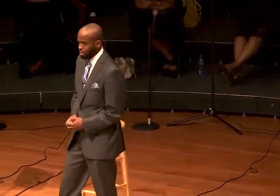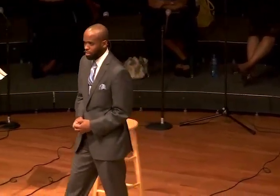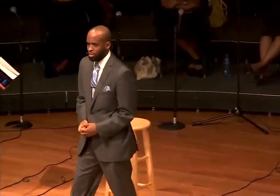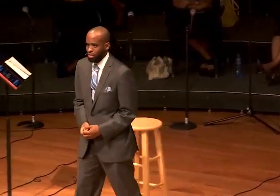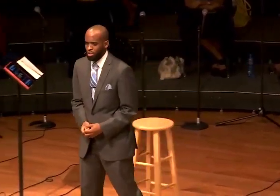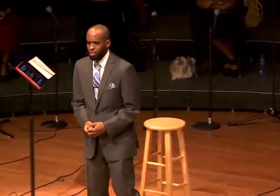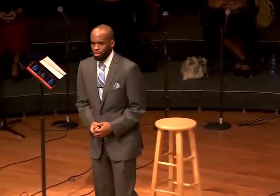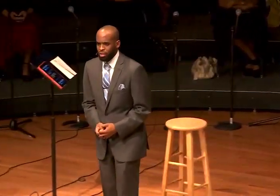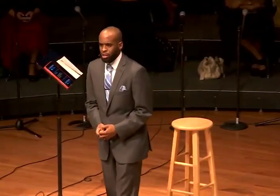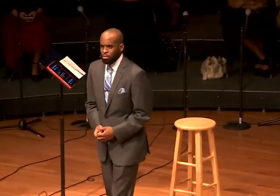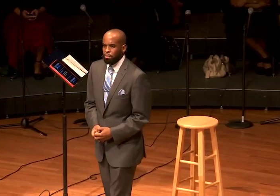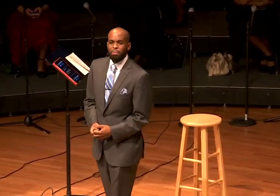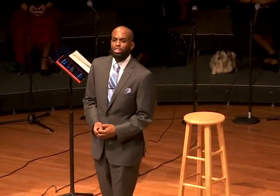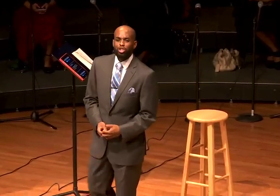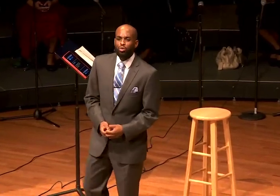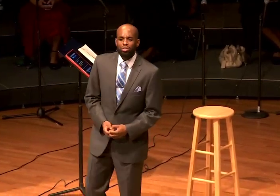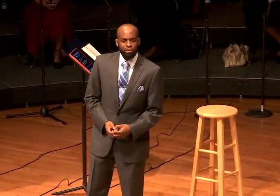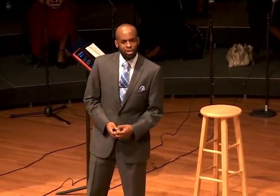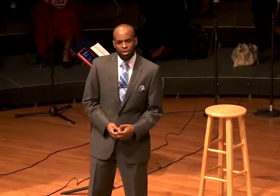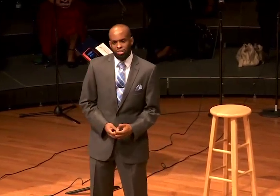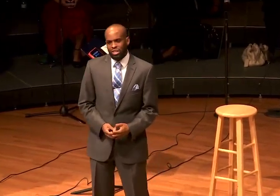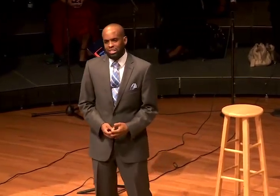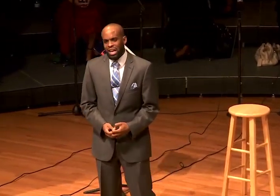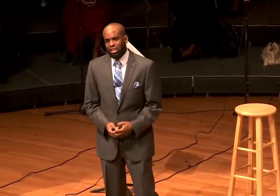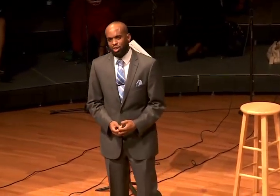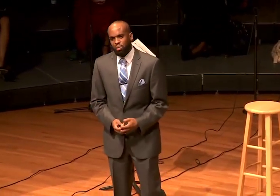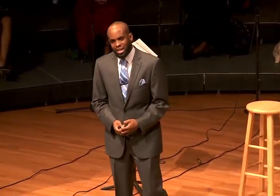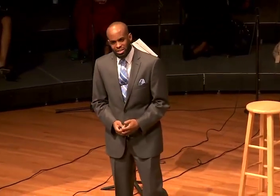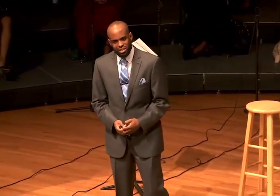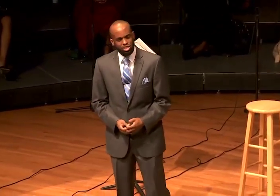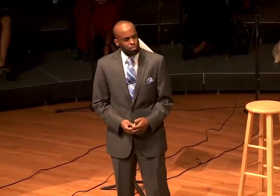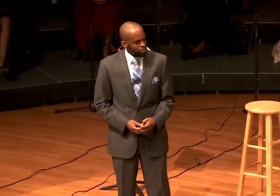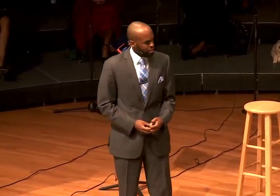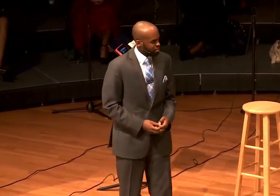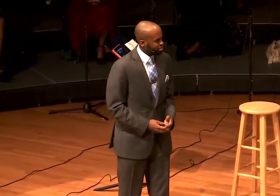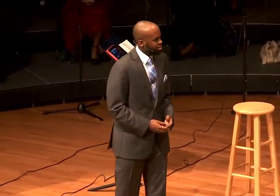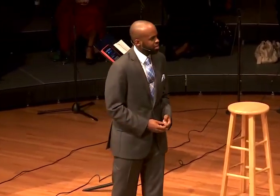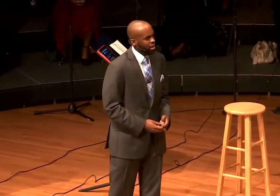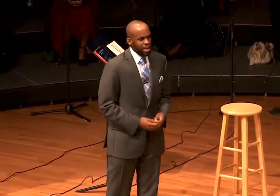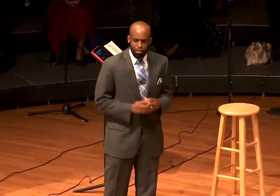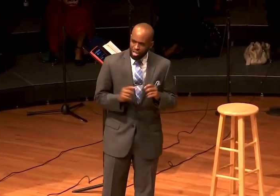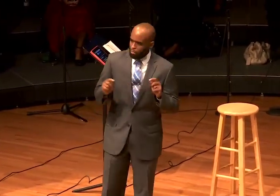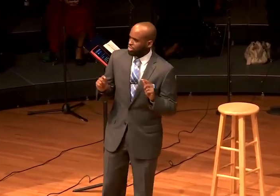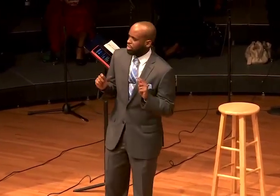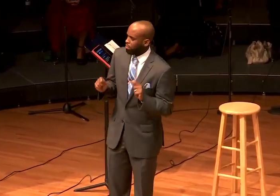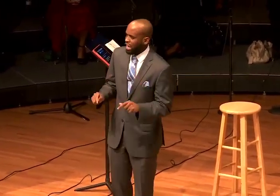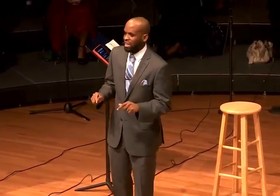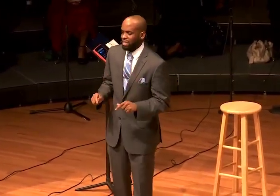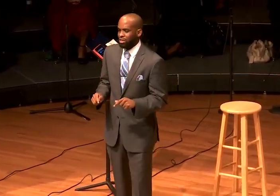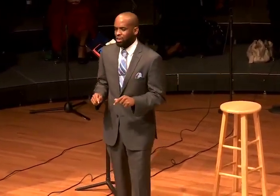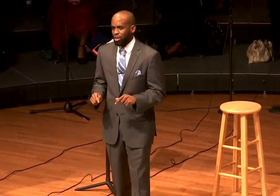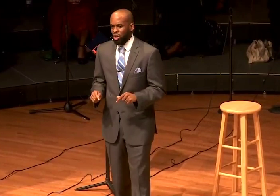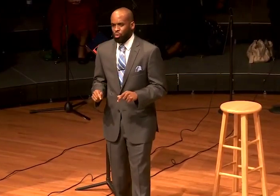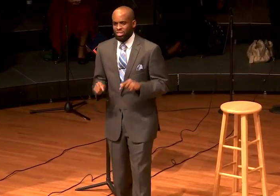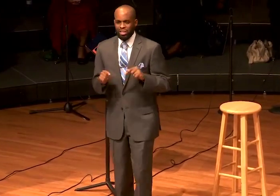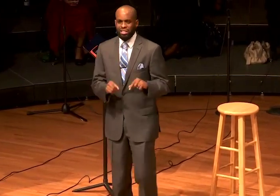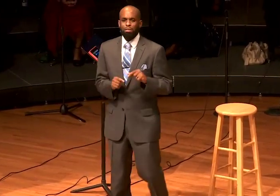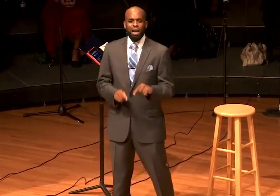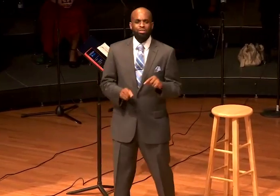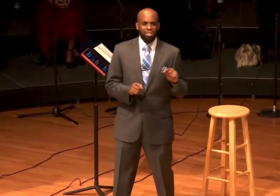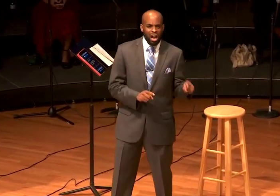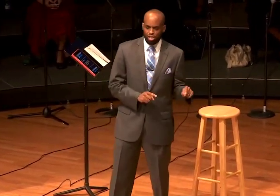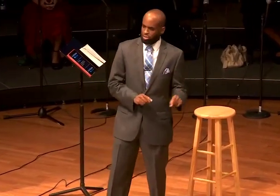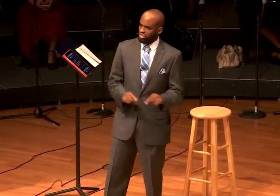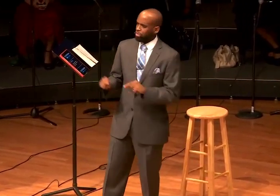same. But maybe the truth of it all is that Christ's experience, him coming to the planet, was